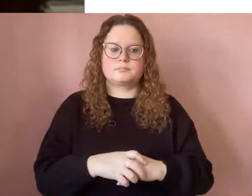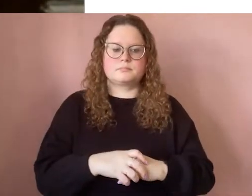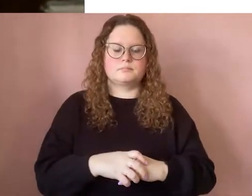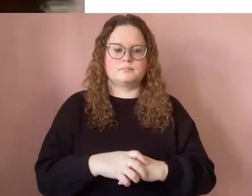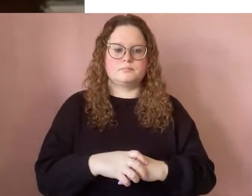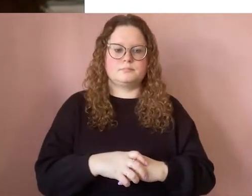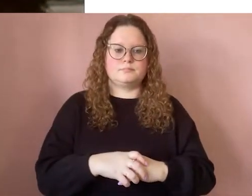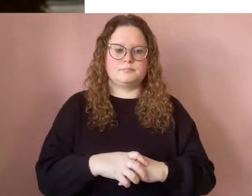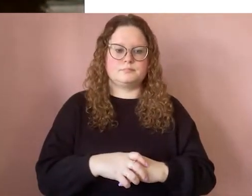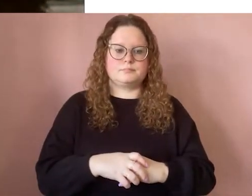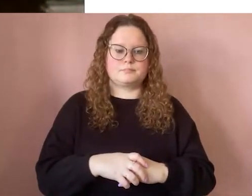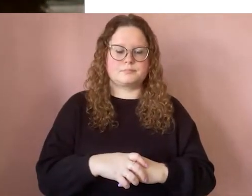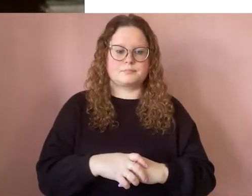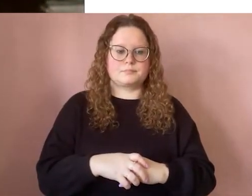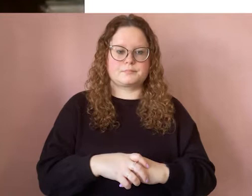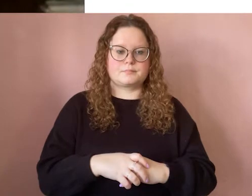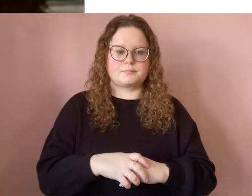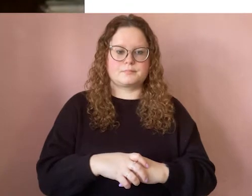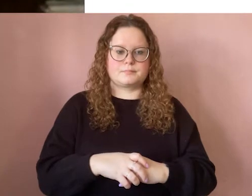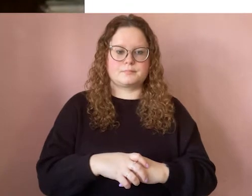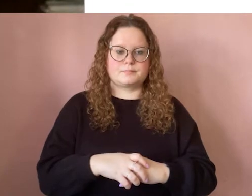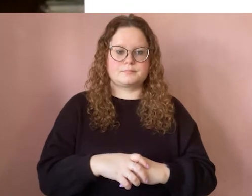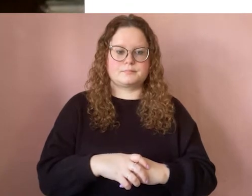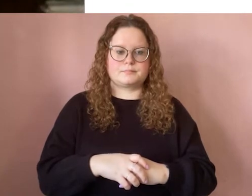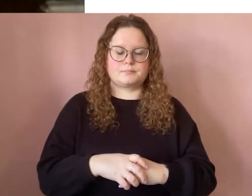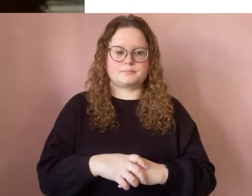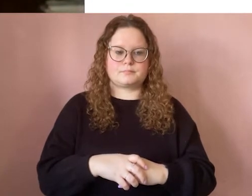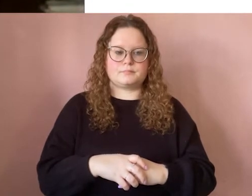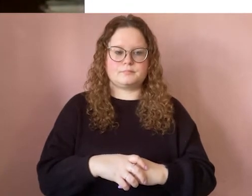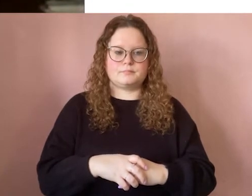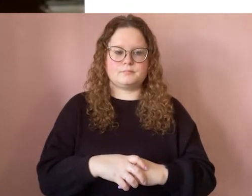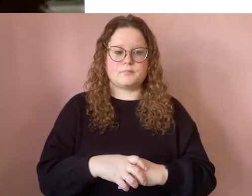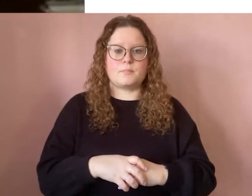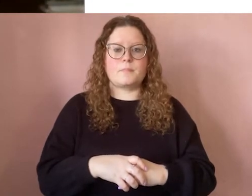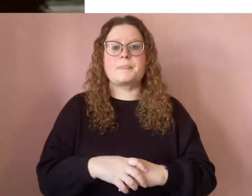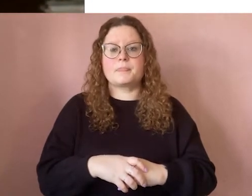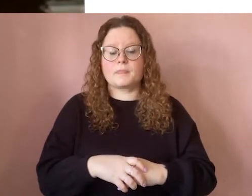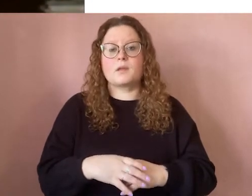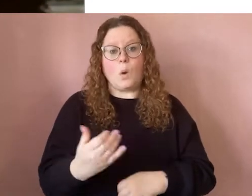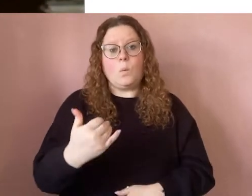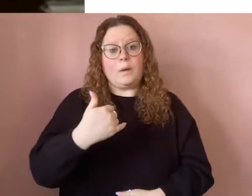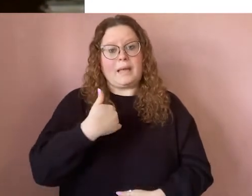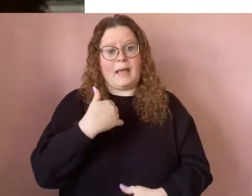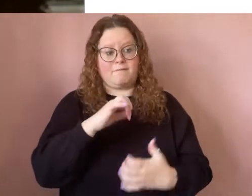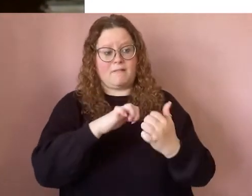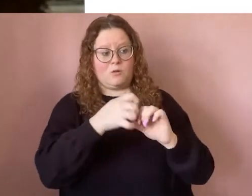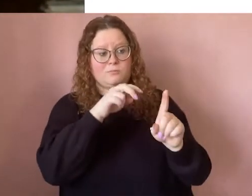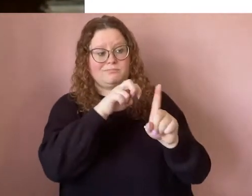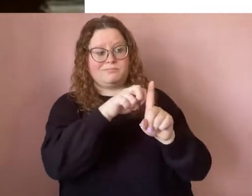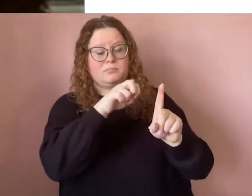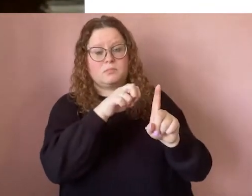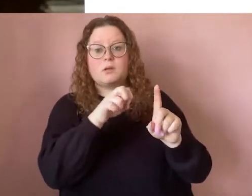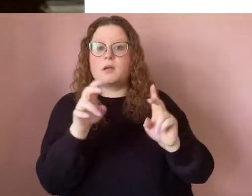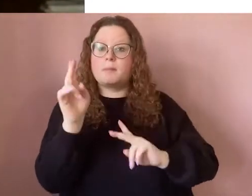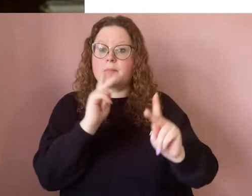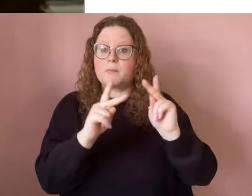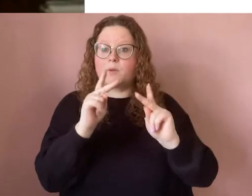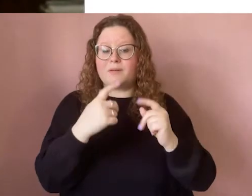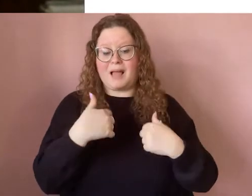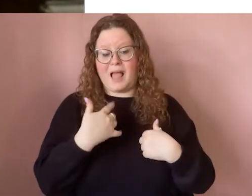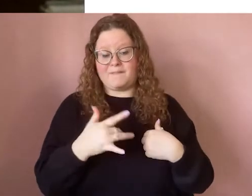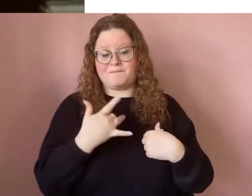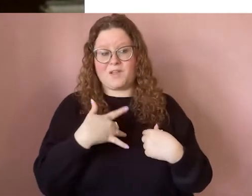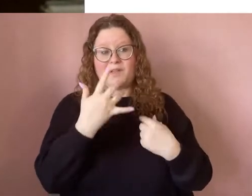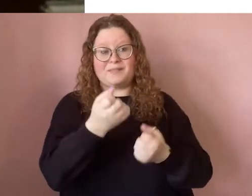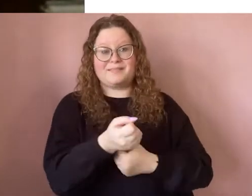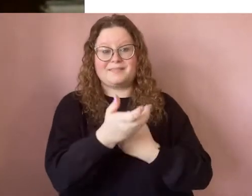diagnosis. I alluded to that in Form the Care. It's where people say, here's what I feel, and then we deduce